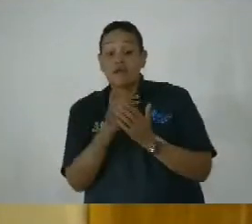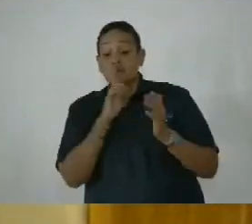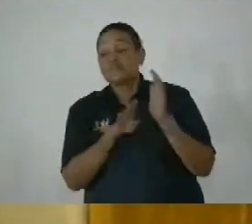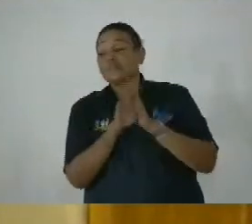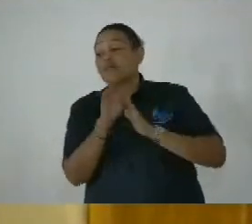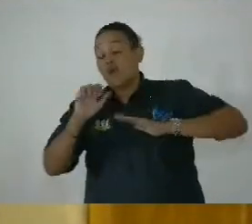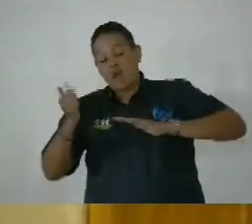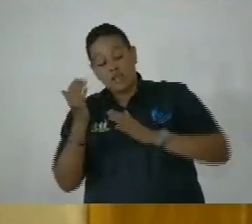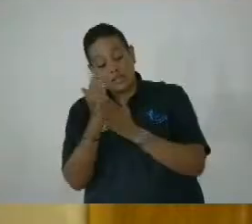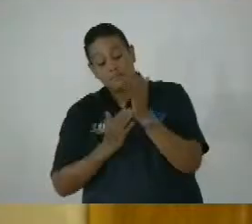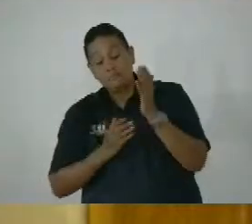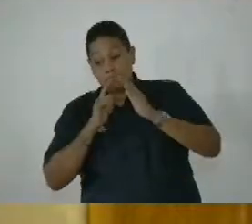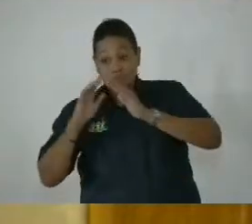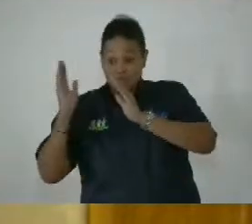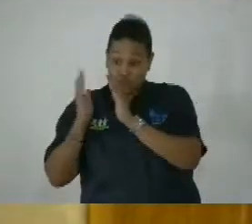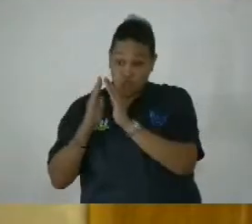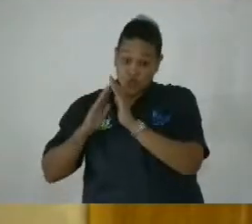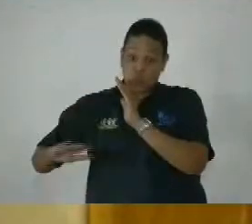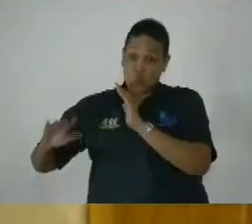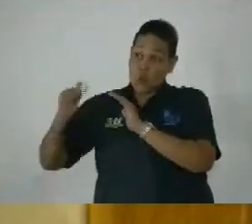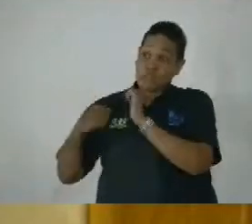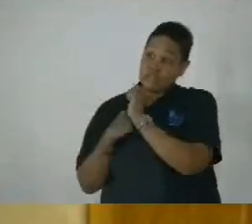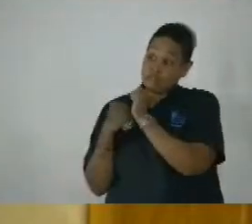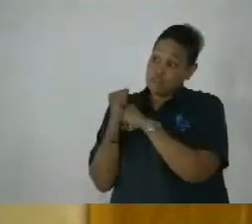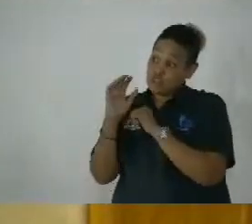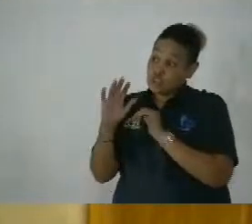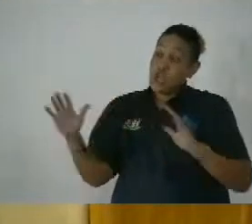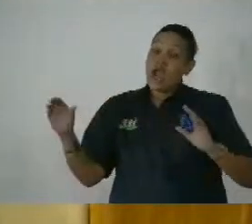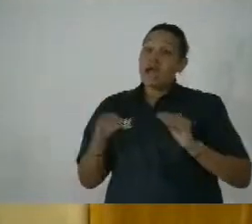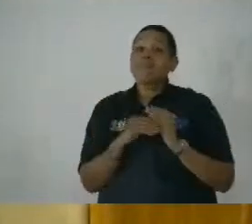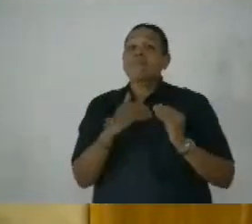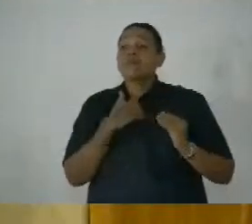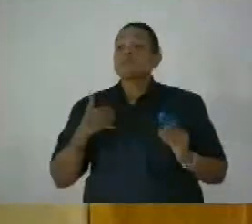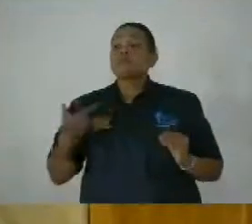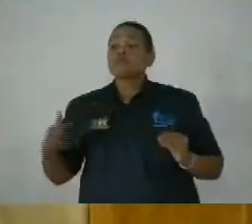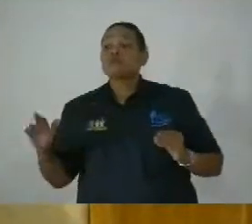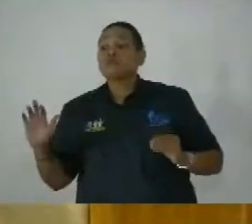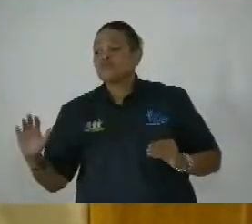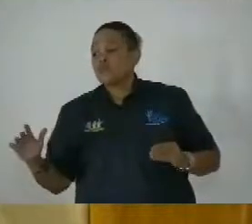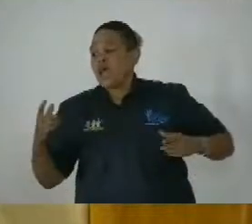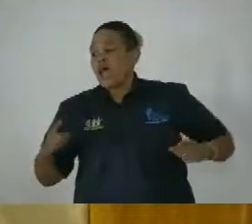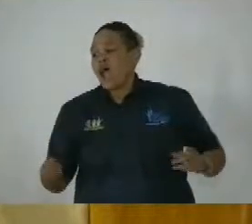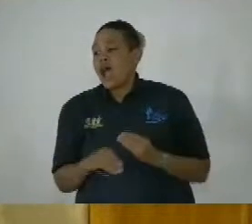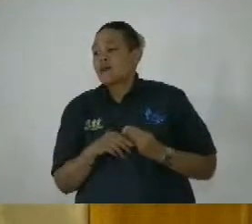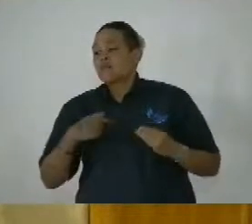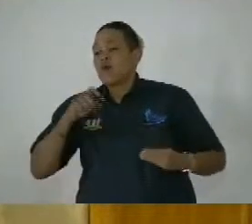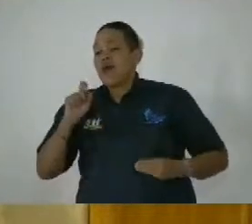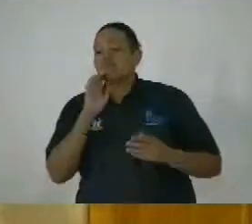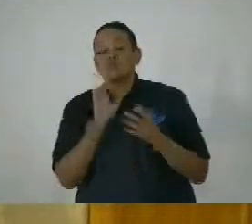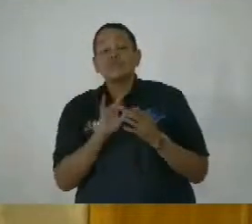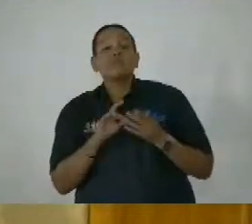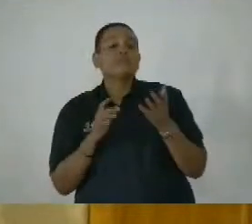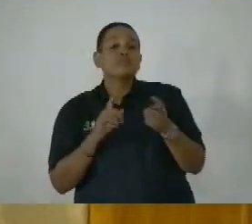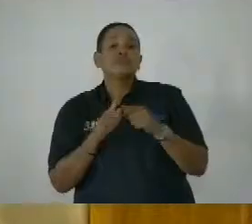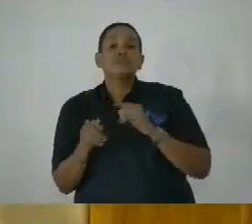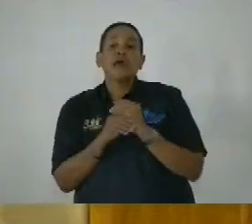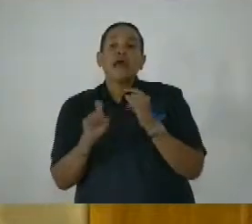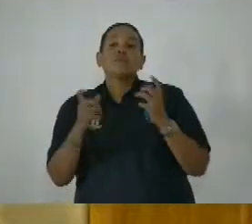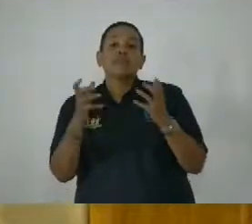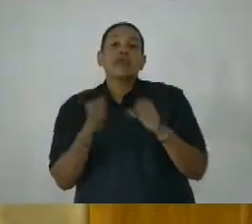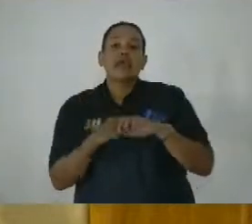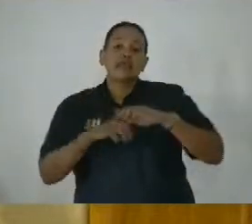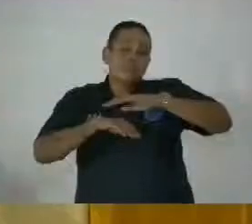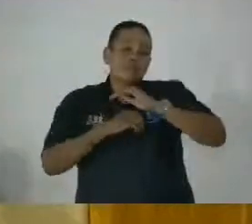other aspects of downtown, in infrastructure, my colleague to my right, we have to speak of them, but they have to get